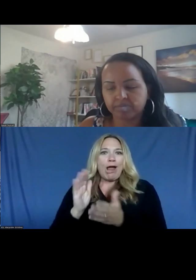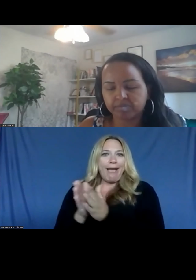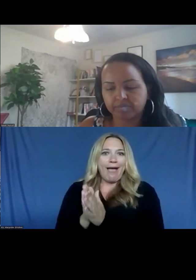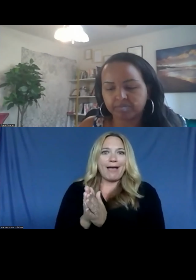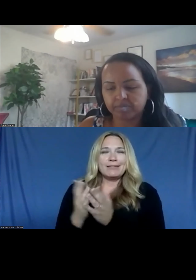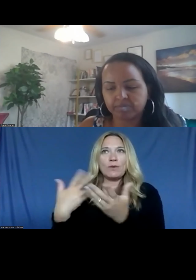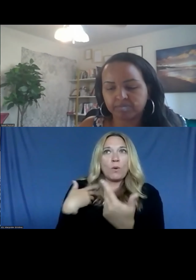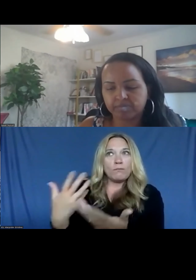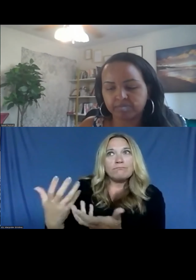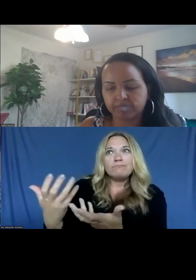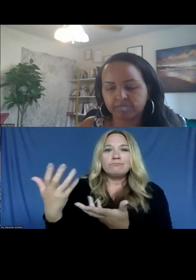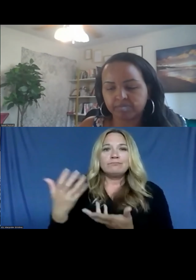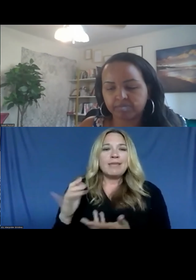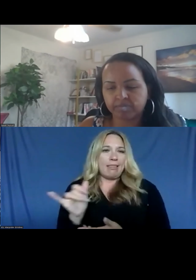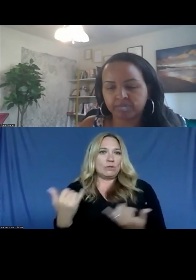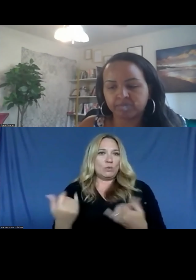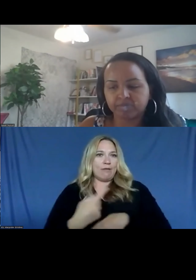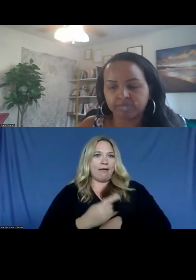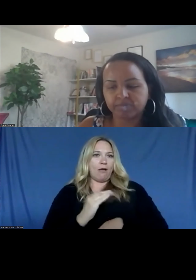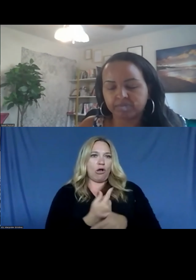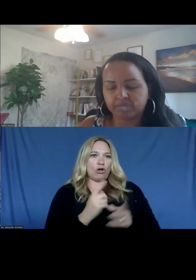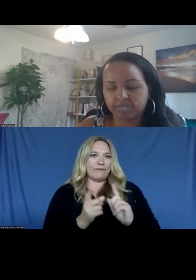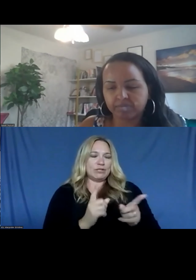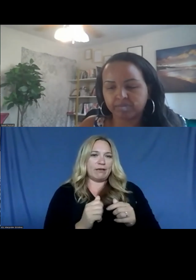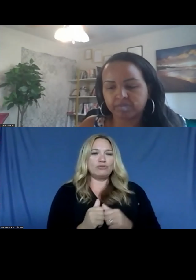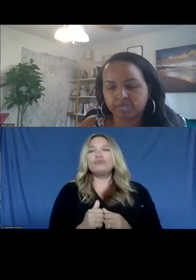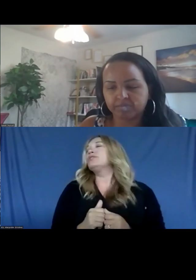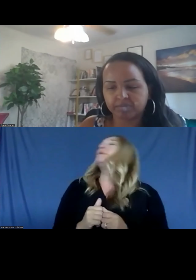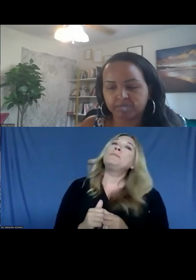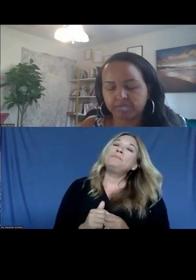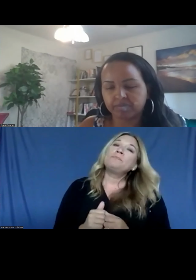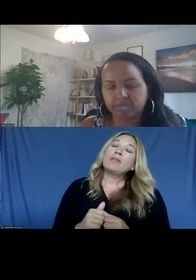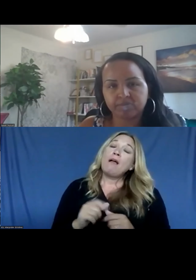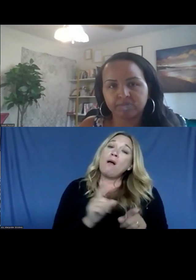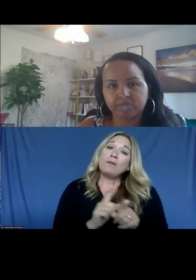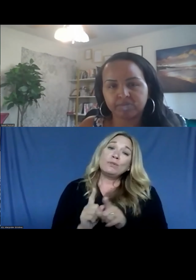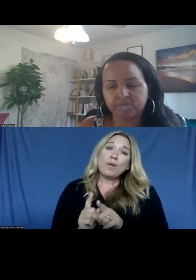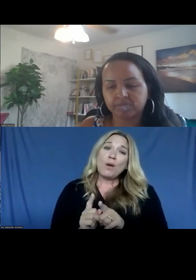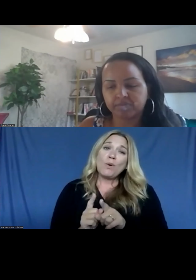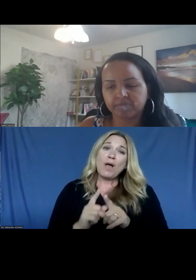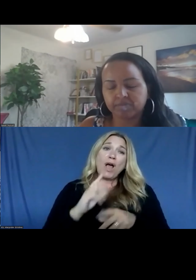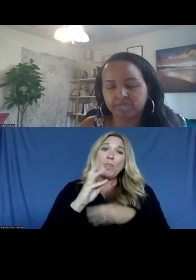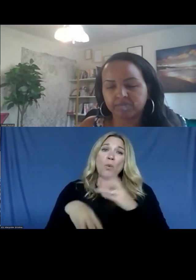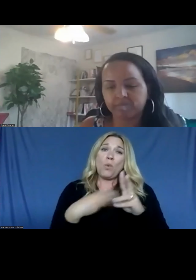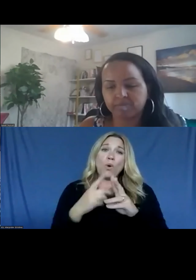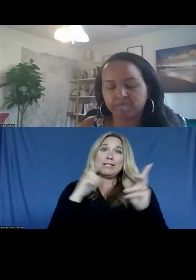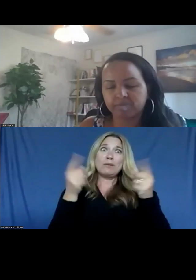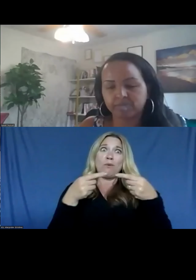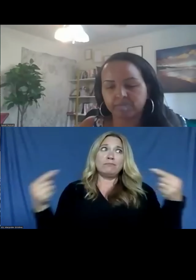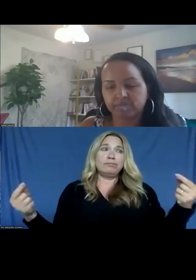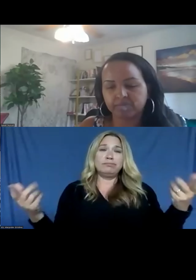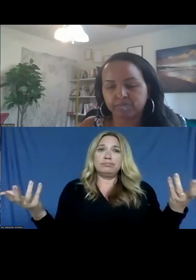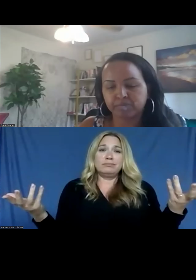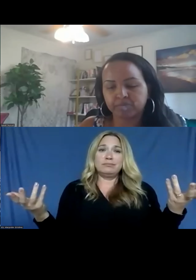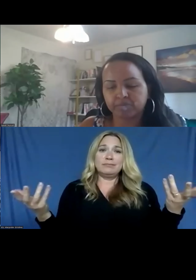having now. And number three, I think is, in a world that is so polarizing, right, where there's no